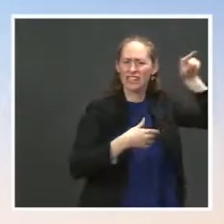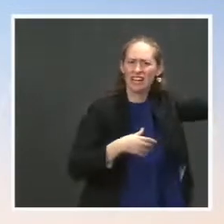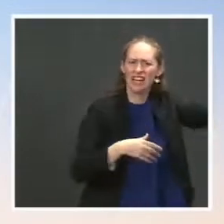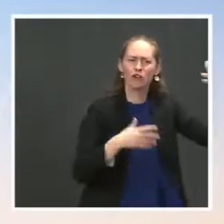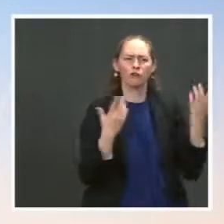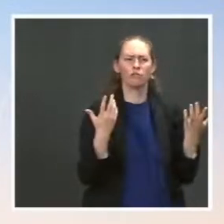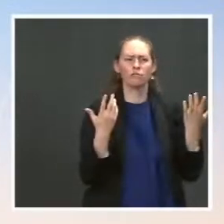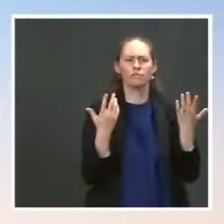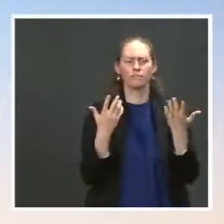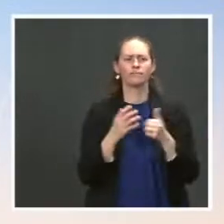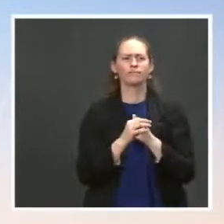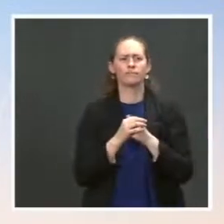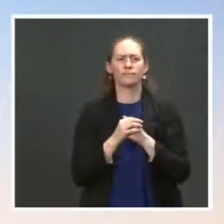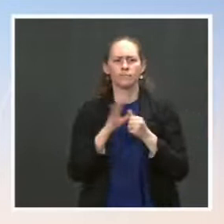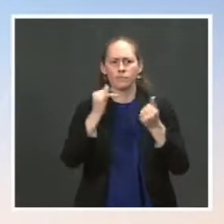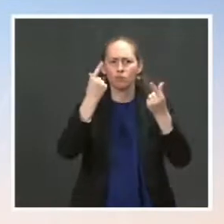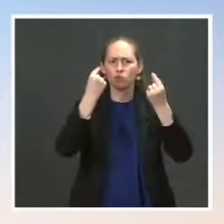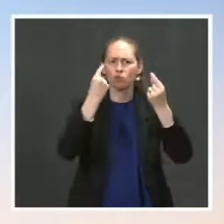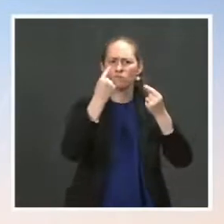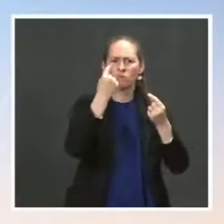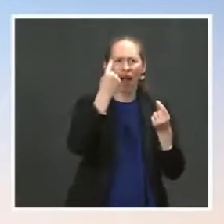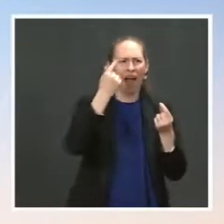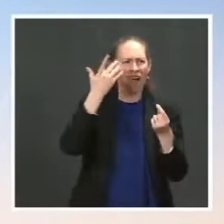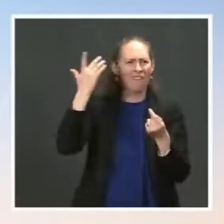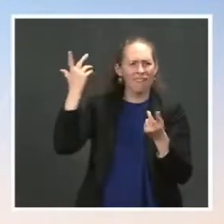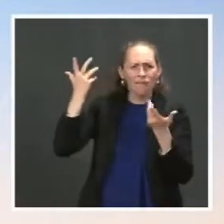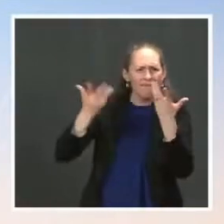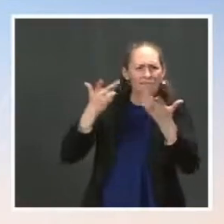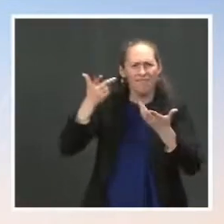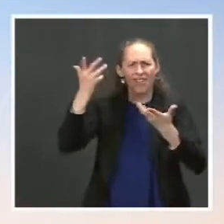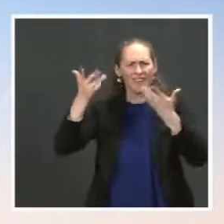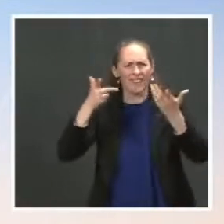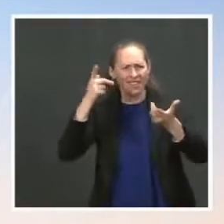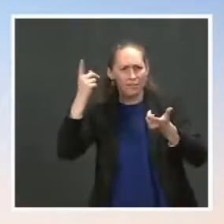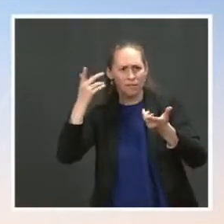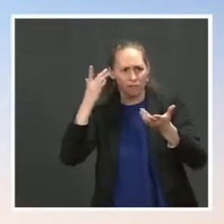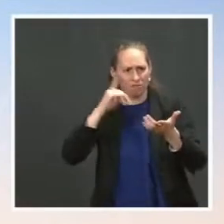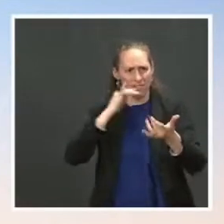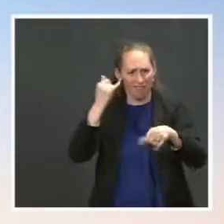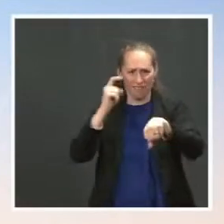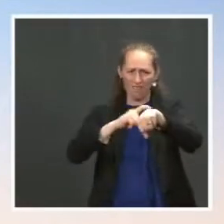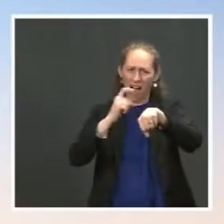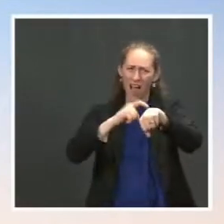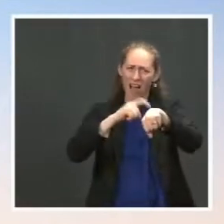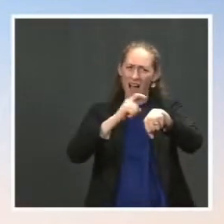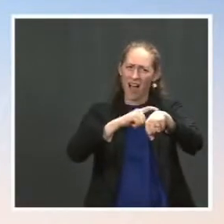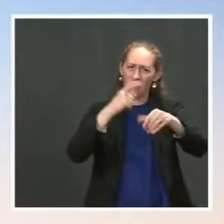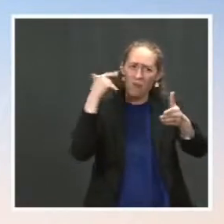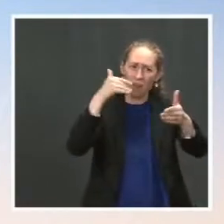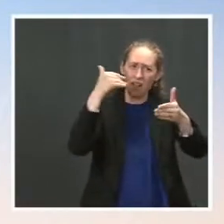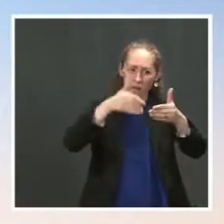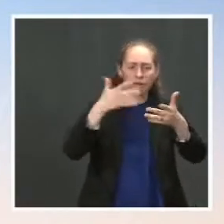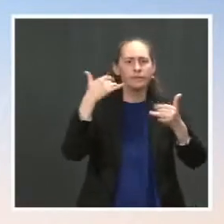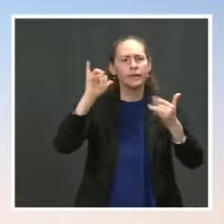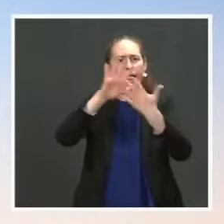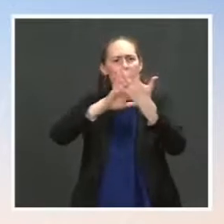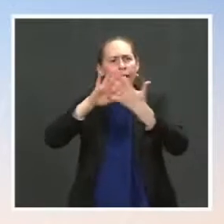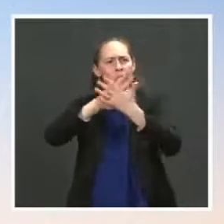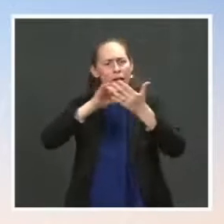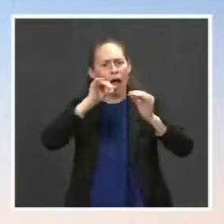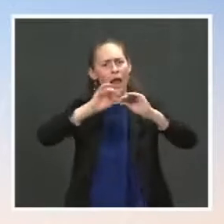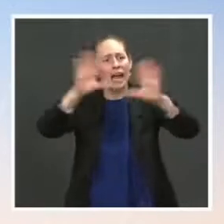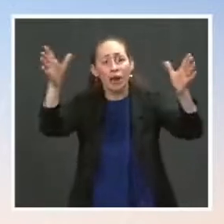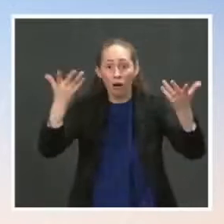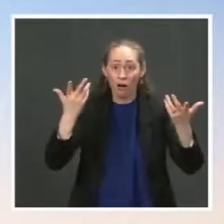why we're now just weeks from this deadline, and we still don't have an answer as to which way it's going to go, whether the troops